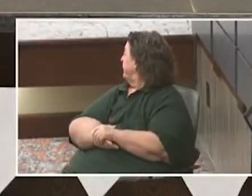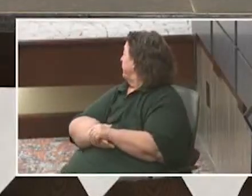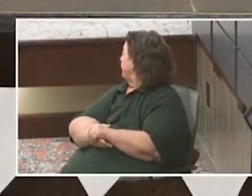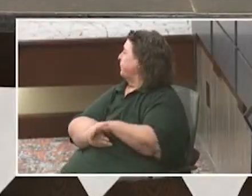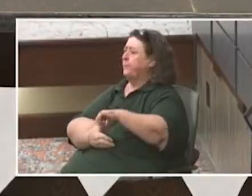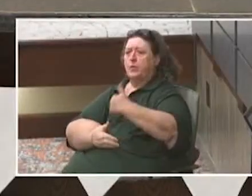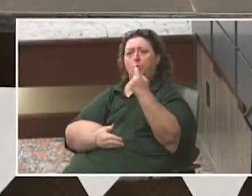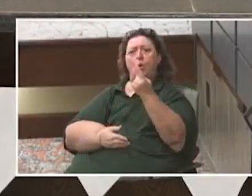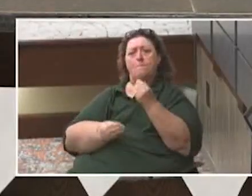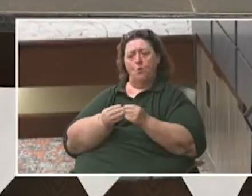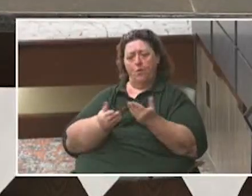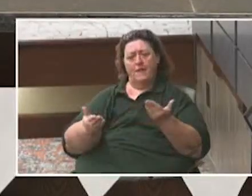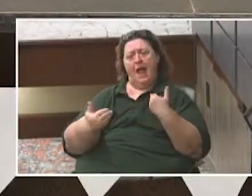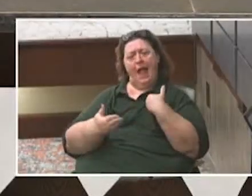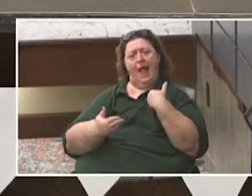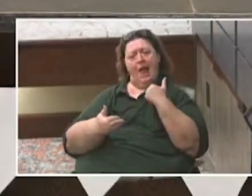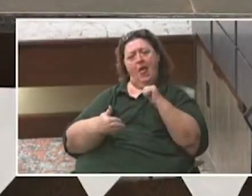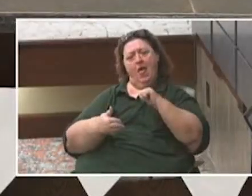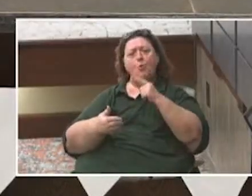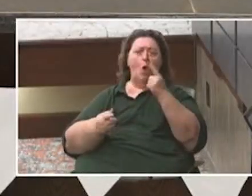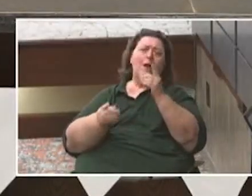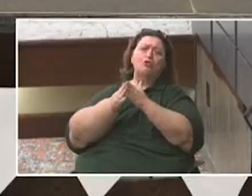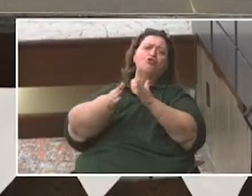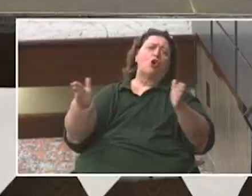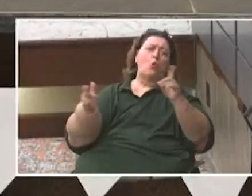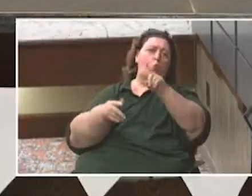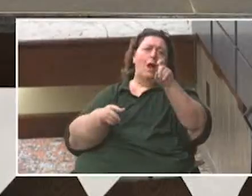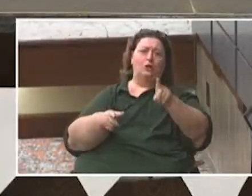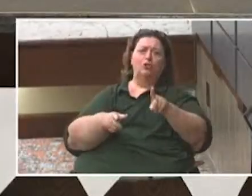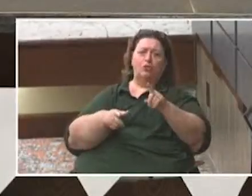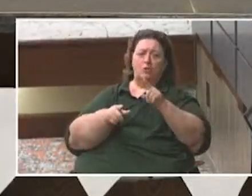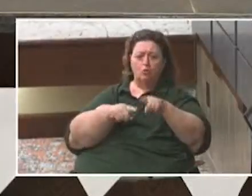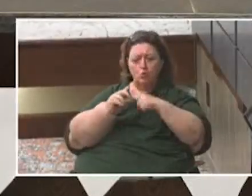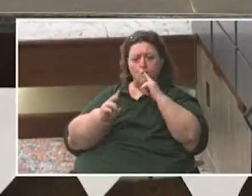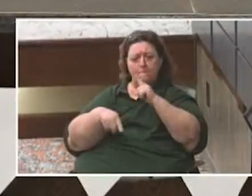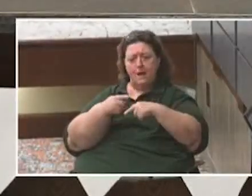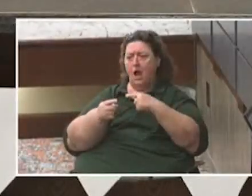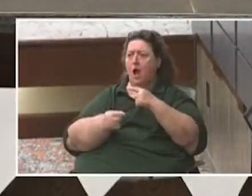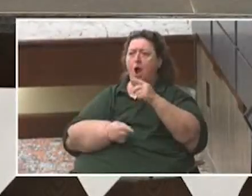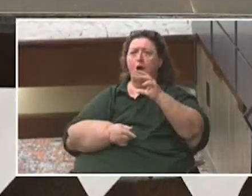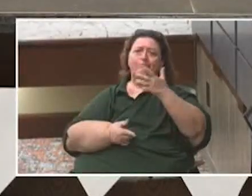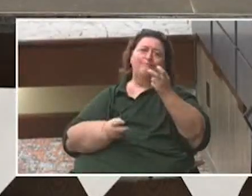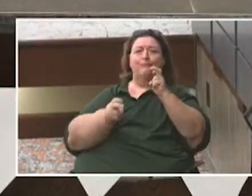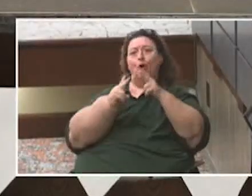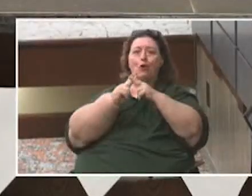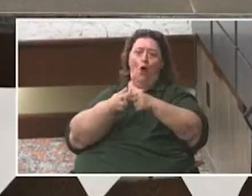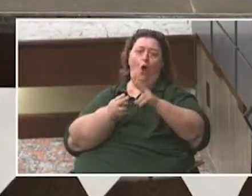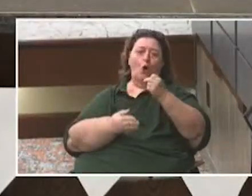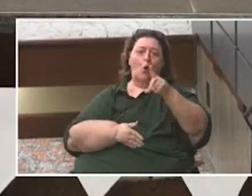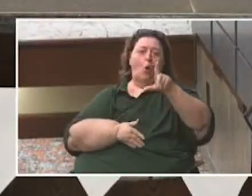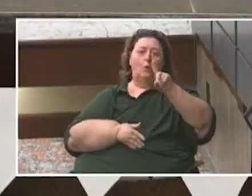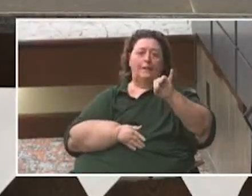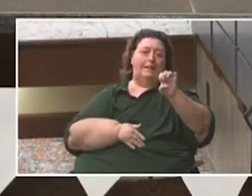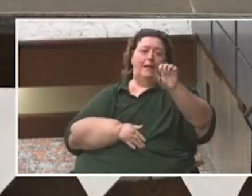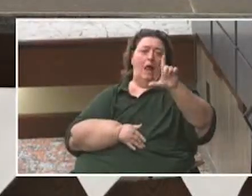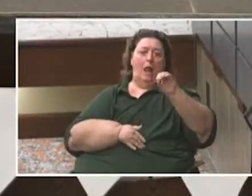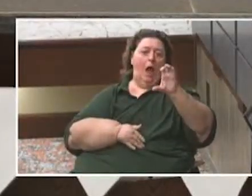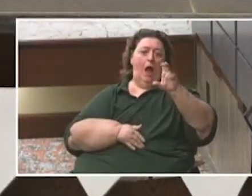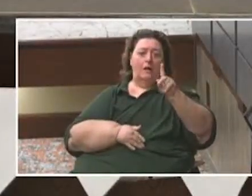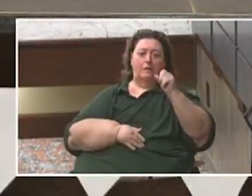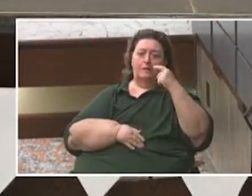think the same kind of general question was asked about the Goldilocks, kind of the perfect